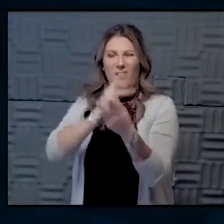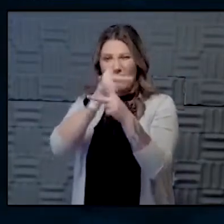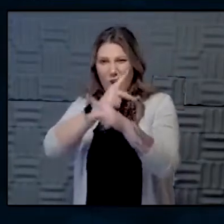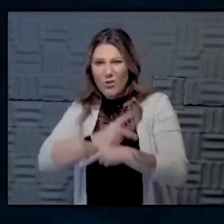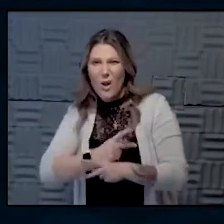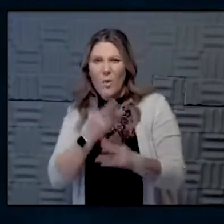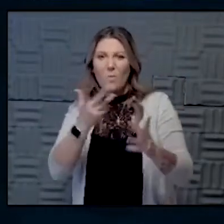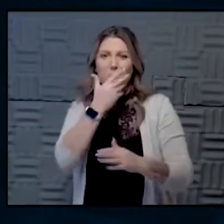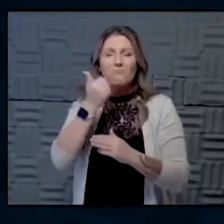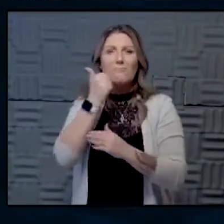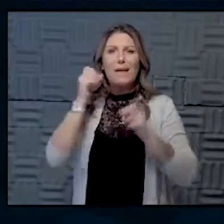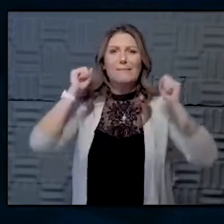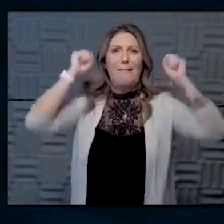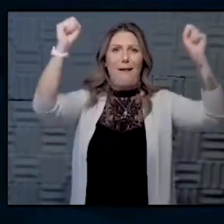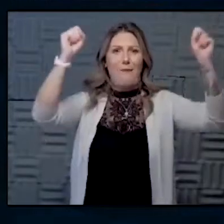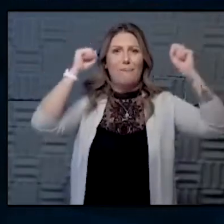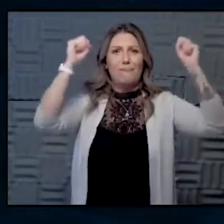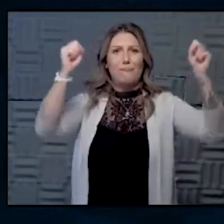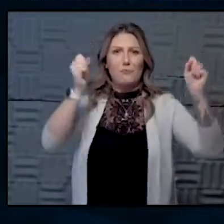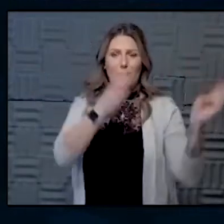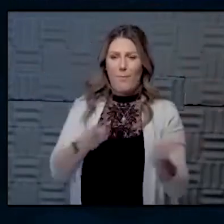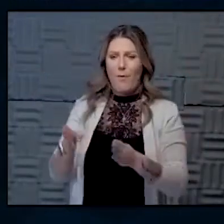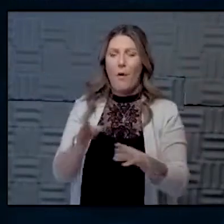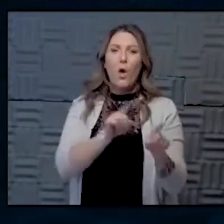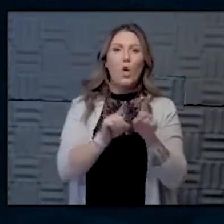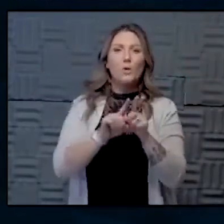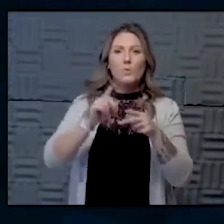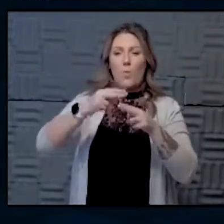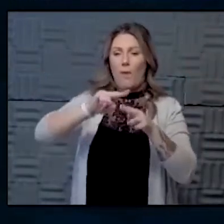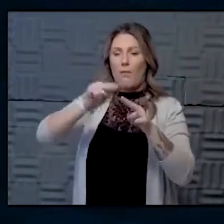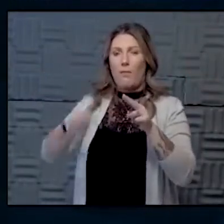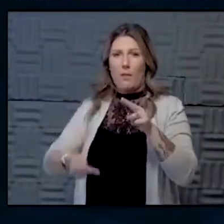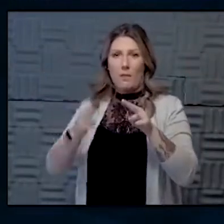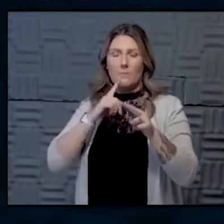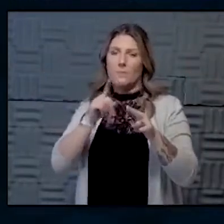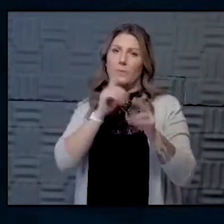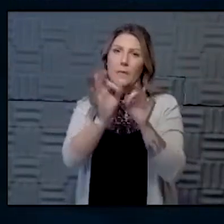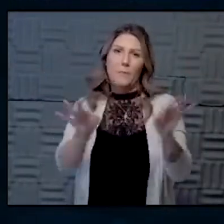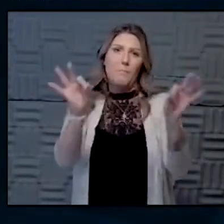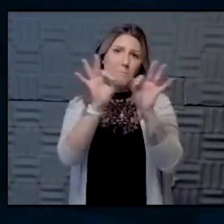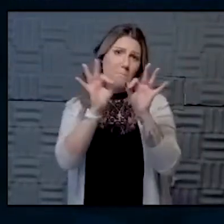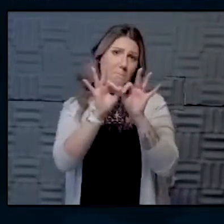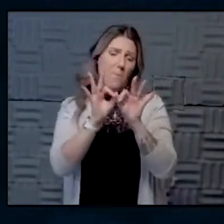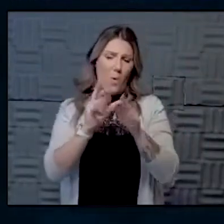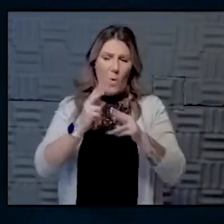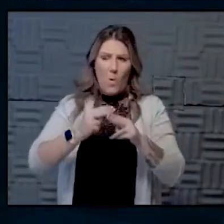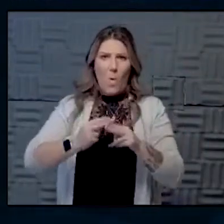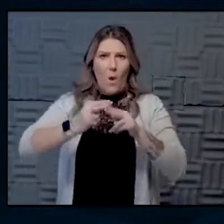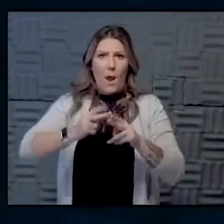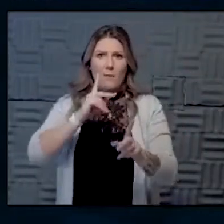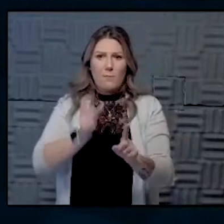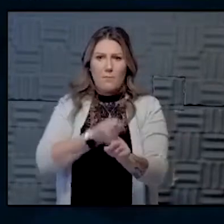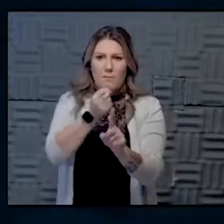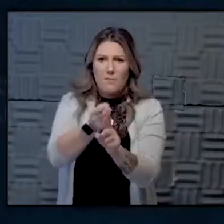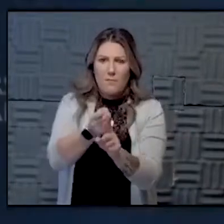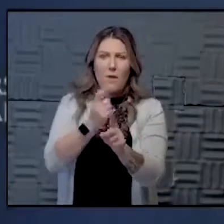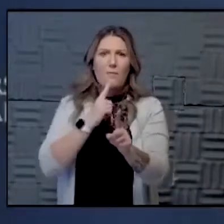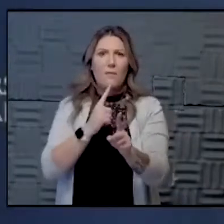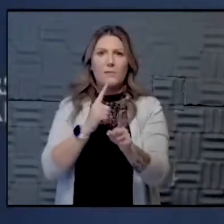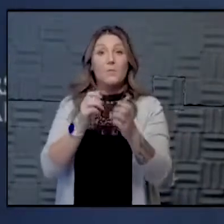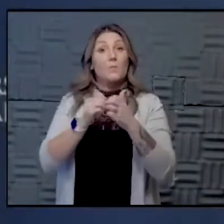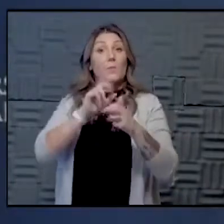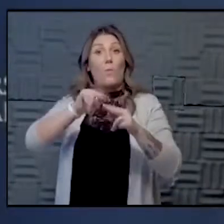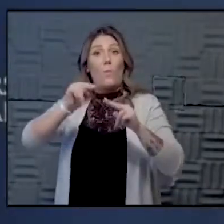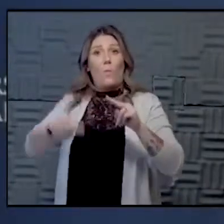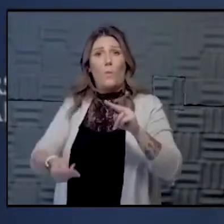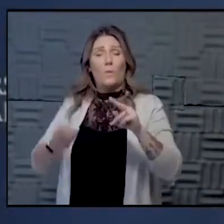exercise regimen, and then in addition to weight loss. So it's very important with weight loss and understanding the impacts of weight loss and